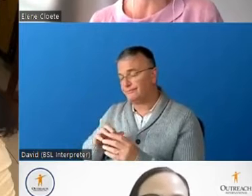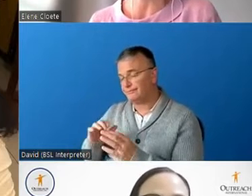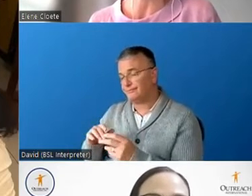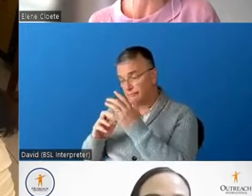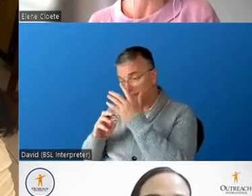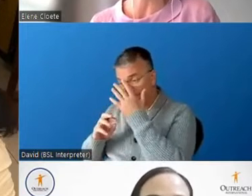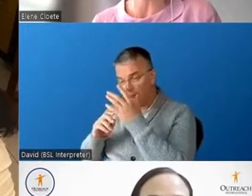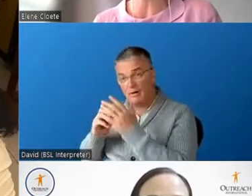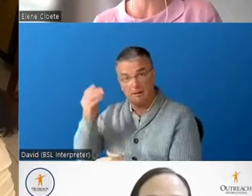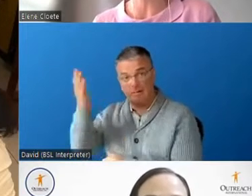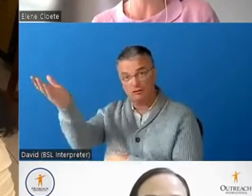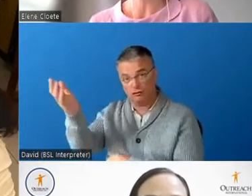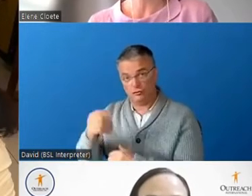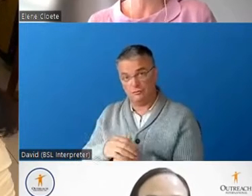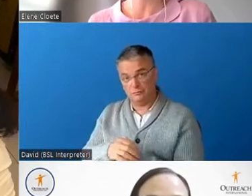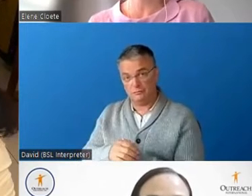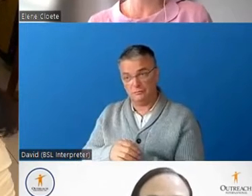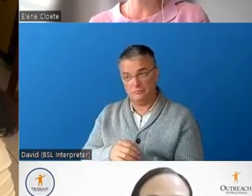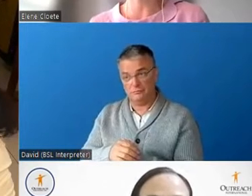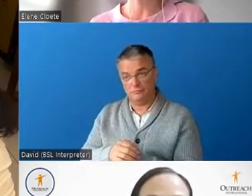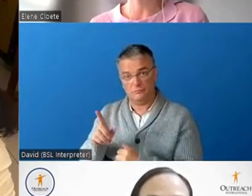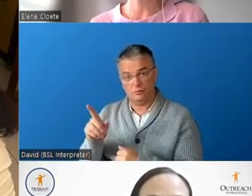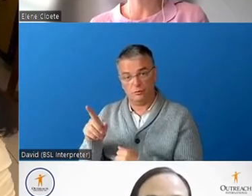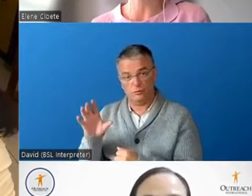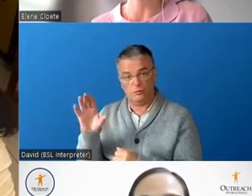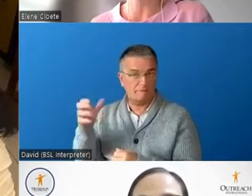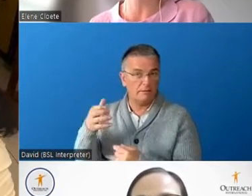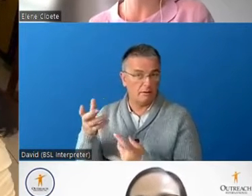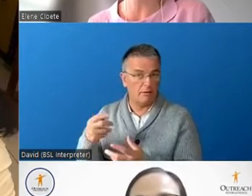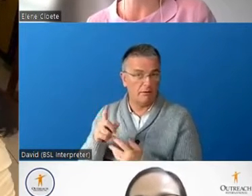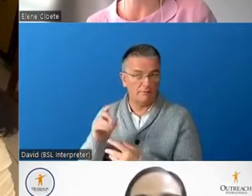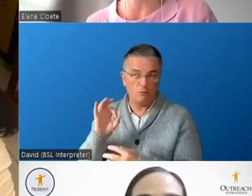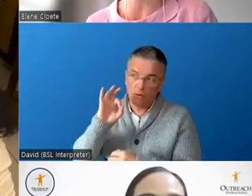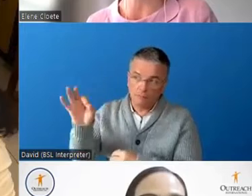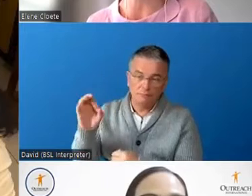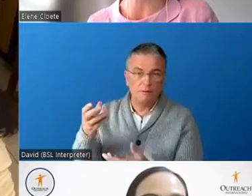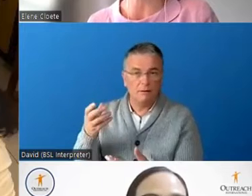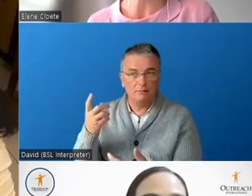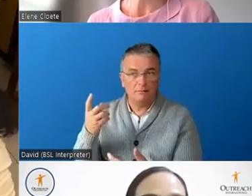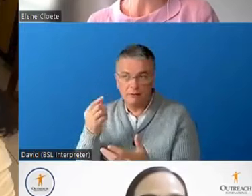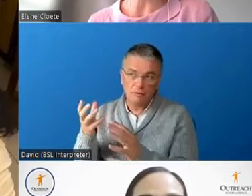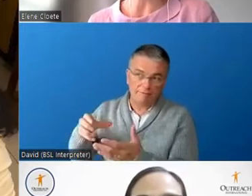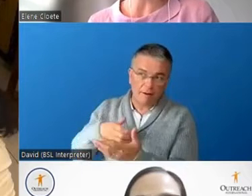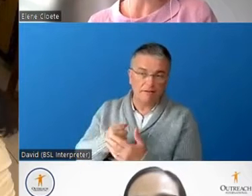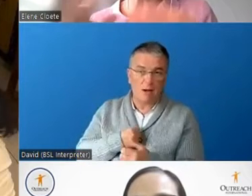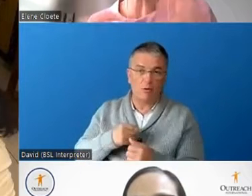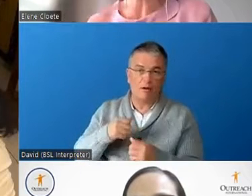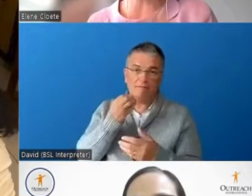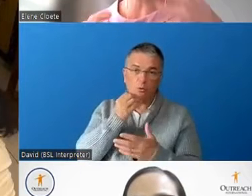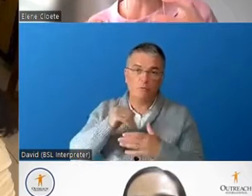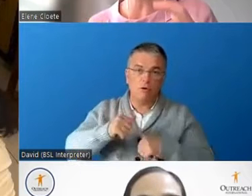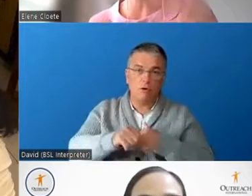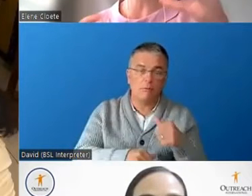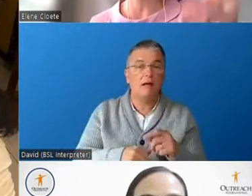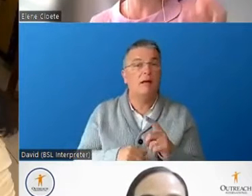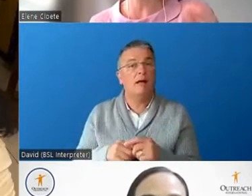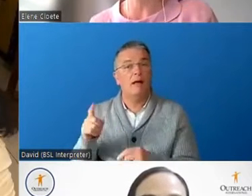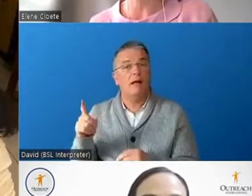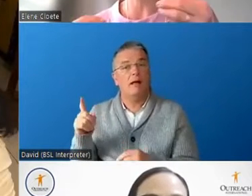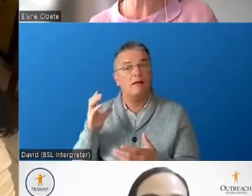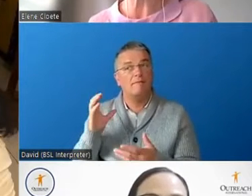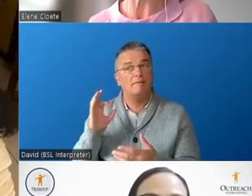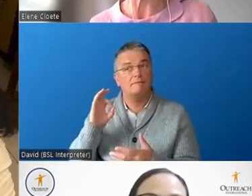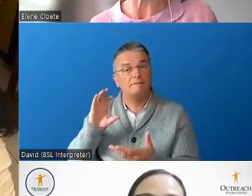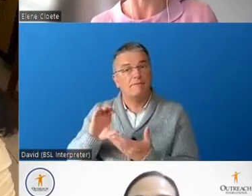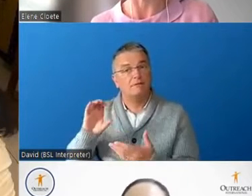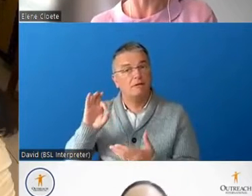have submitted in the meanwhile to a funder for potentially funding their food program. And in this funding request, they also